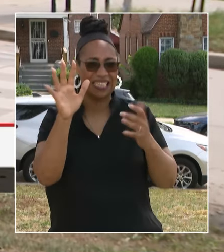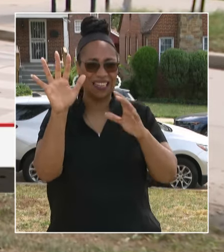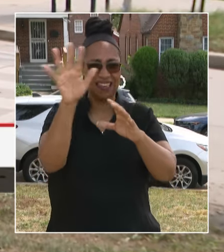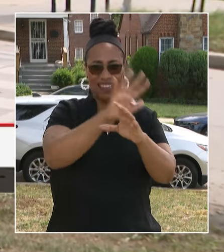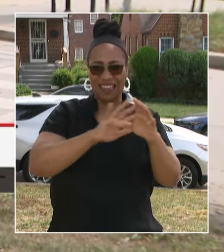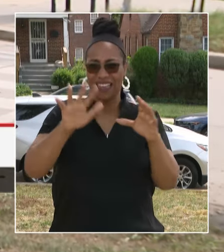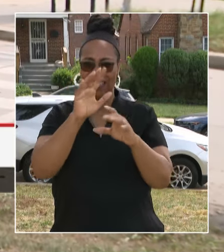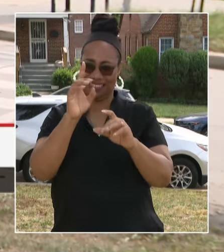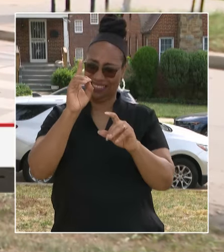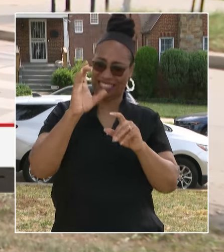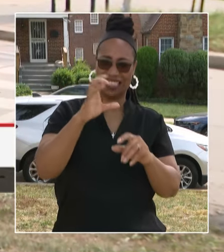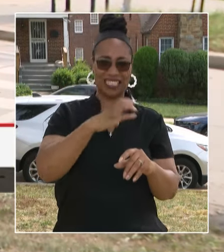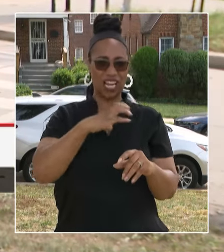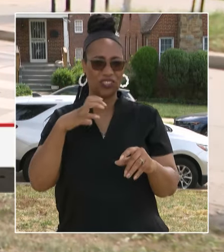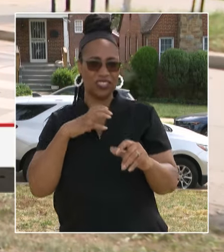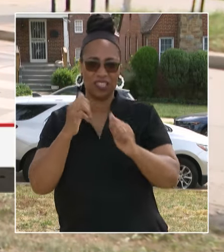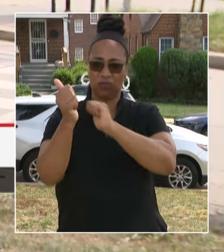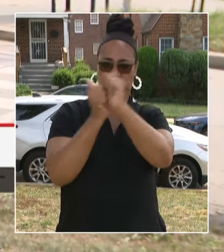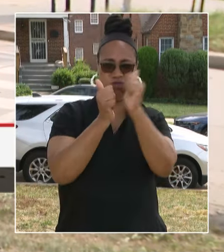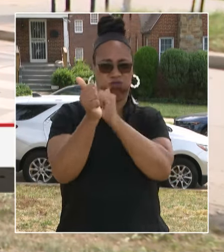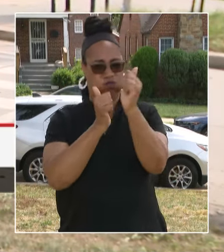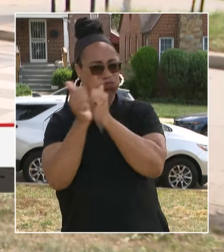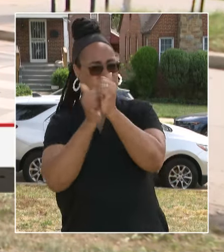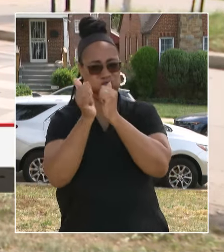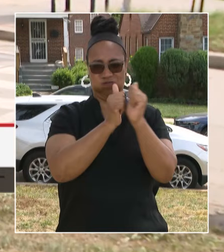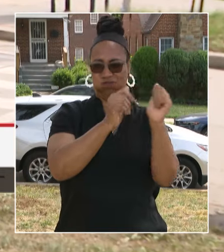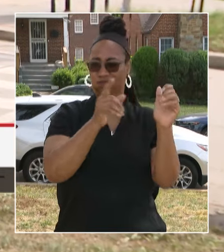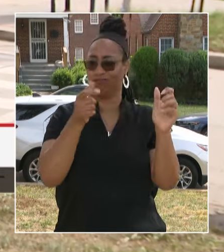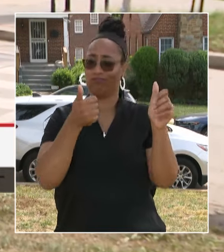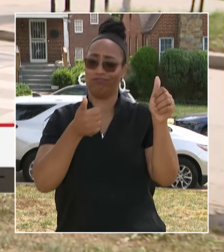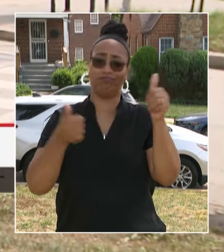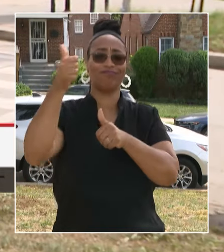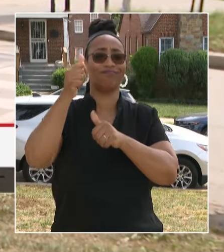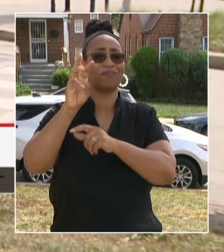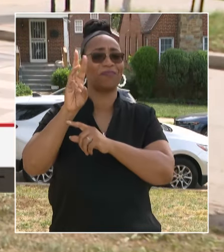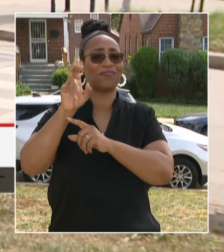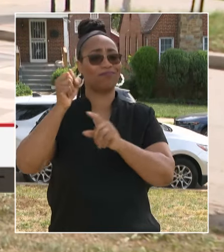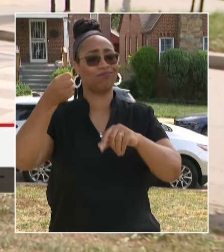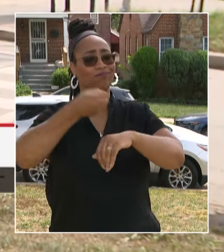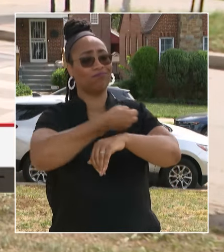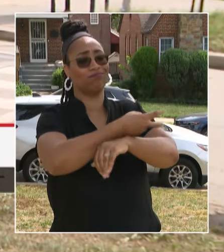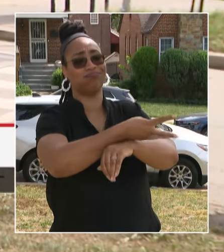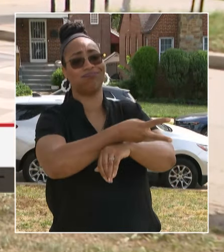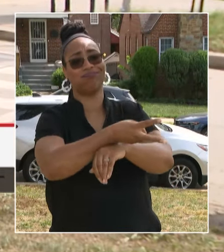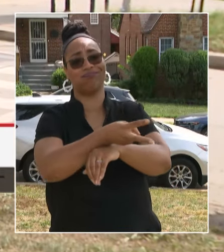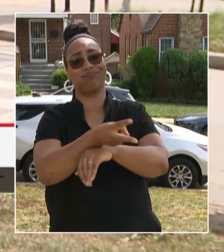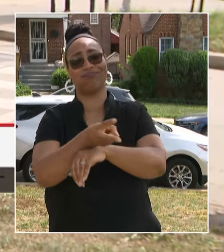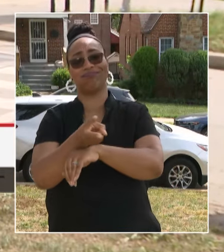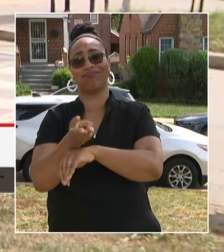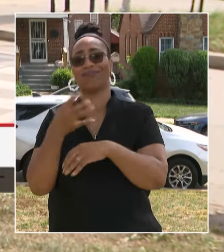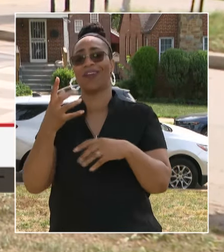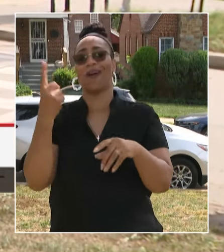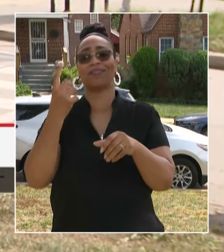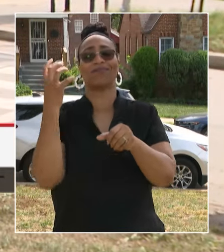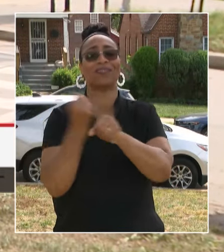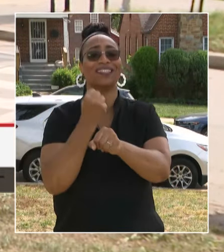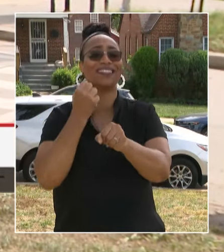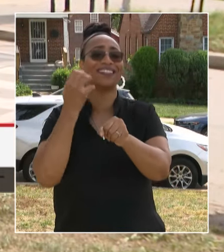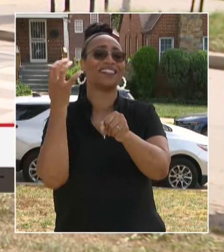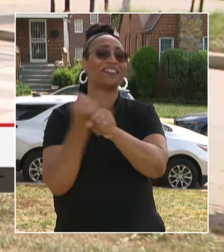be the last man standing because William Spaulding was a giant. So God bless you all. Thank you for having us here today.